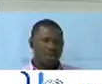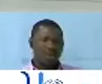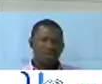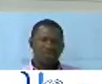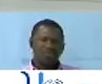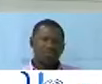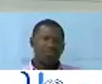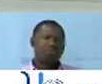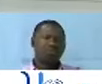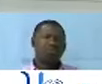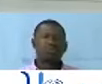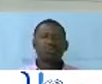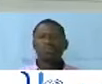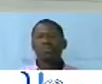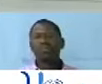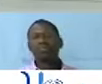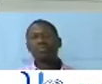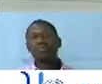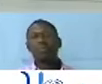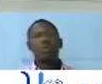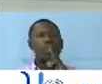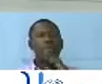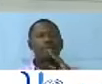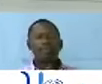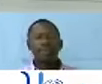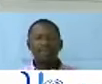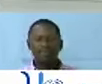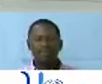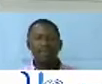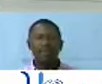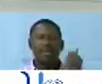Who believe in African values